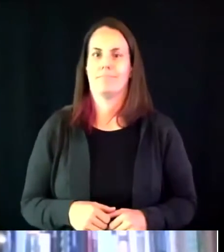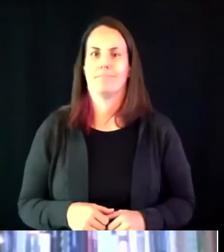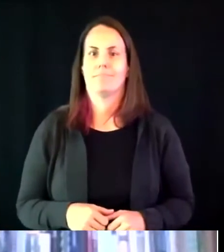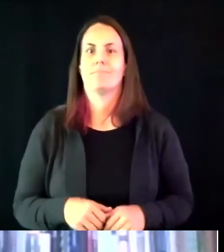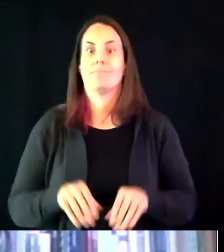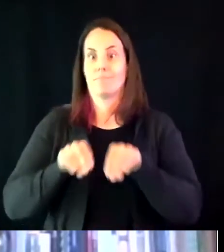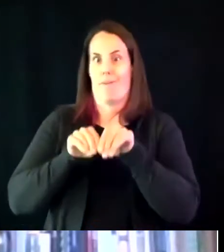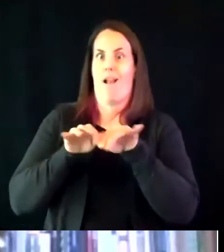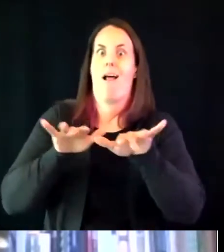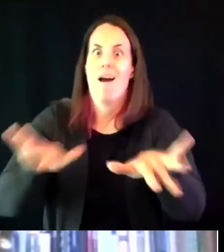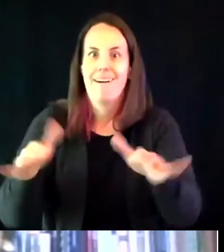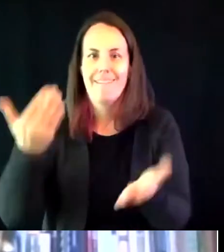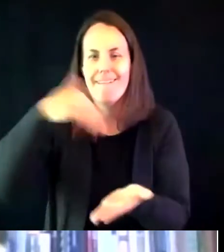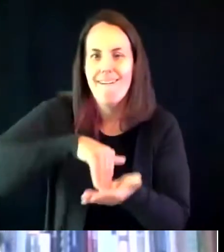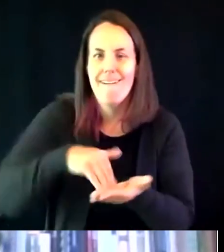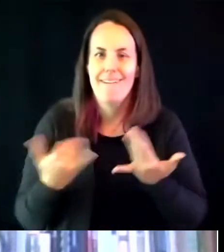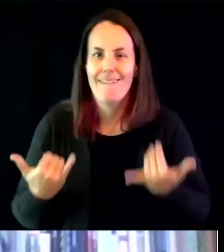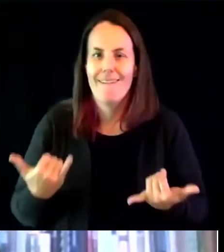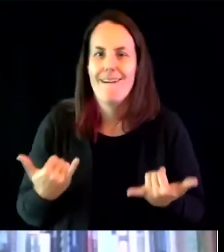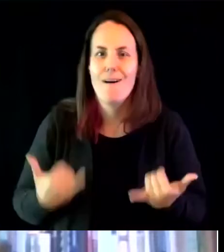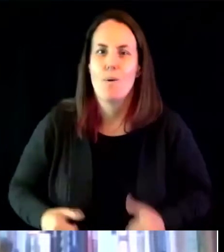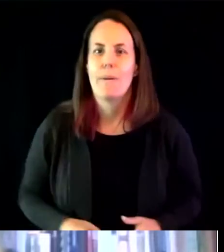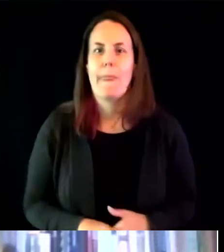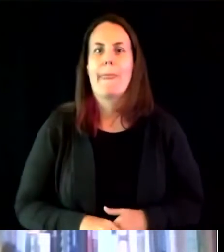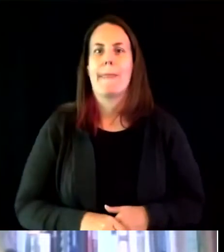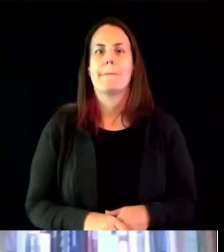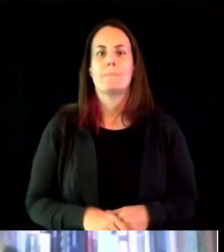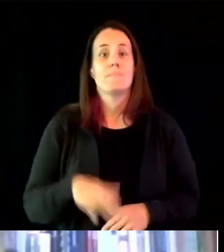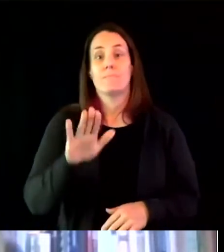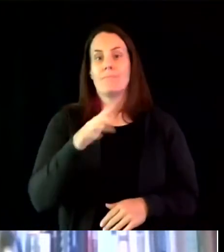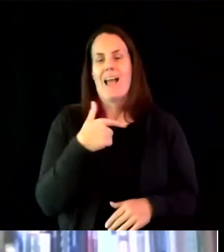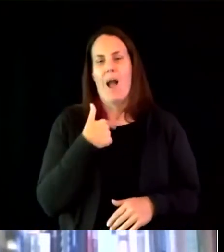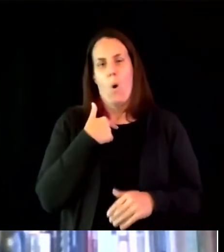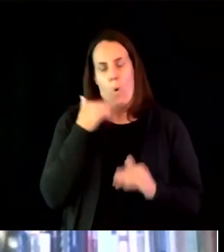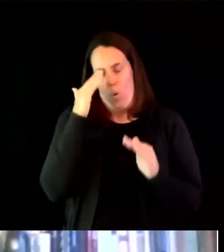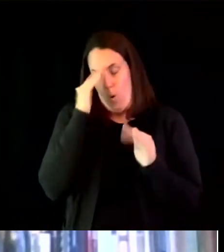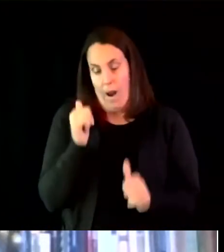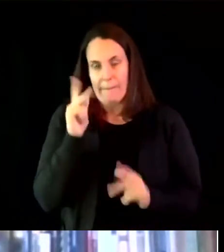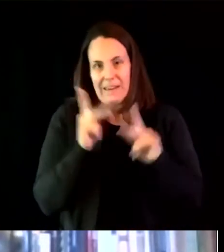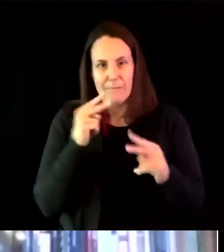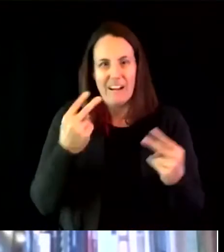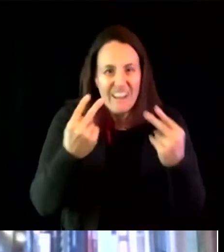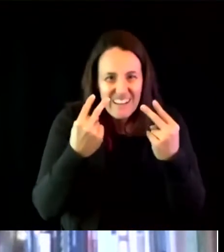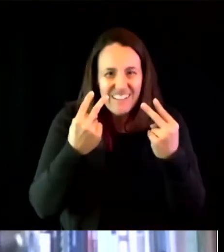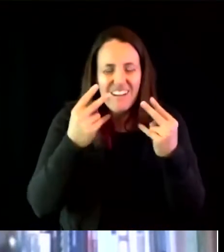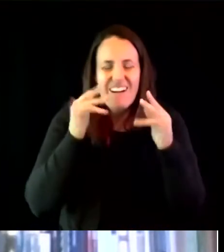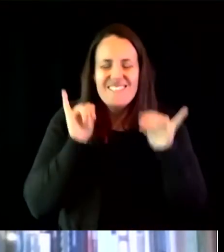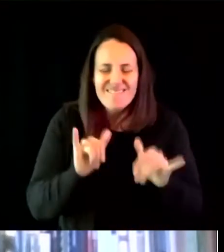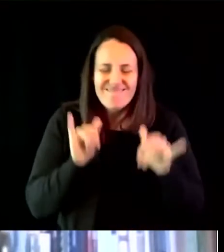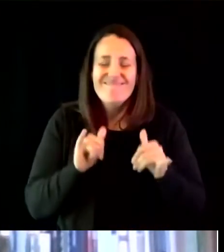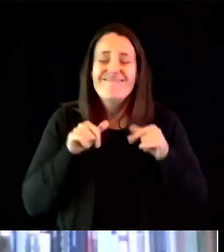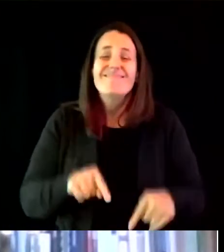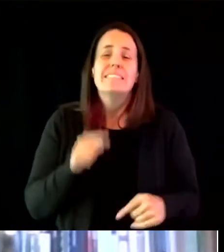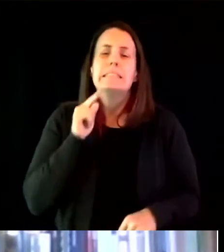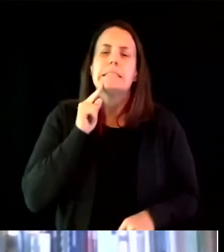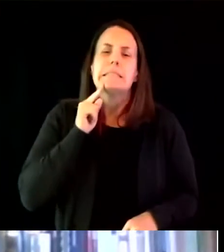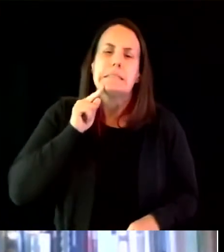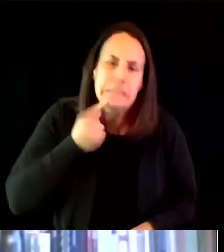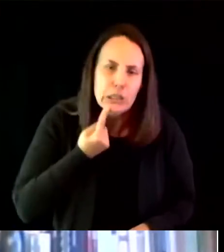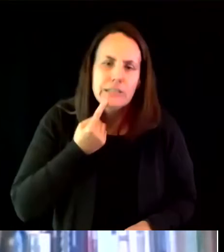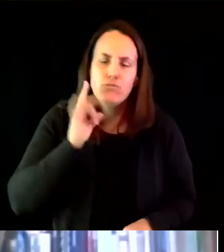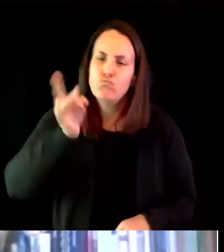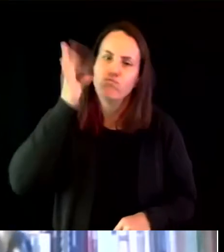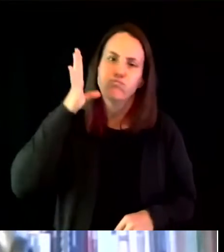is that the people of Wisconsin are really smart people. That's not a hope, that's a fact. They are really smart